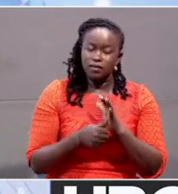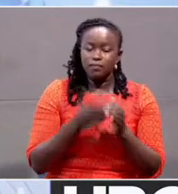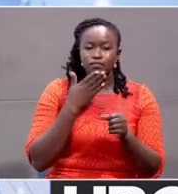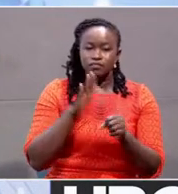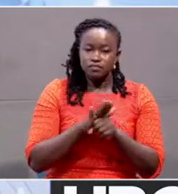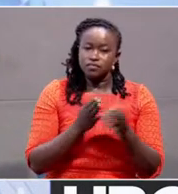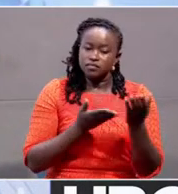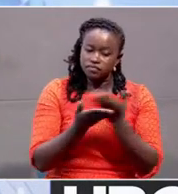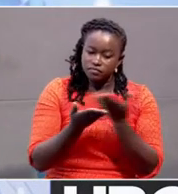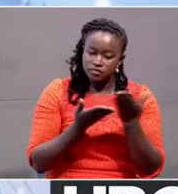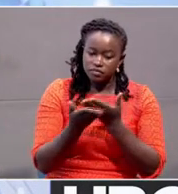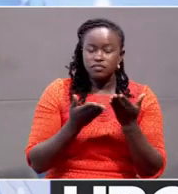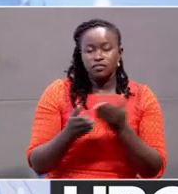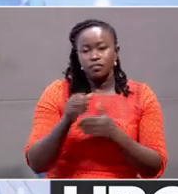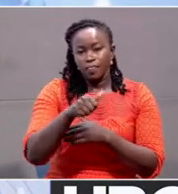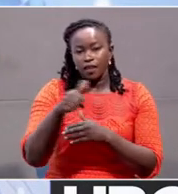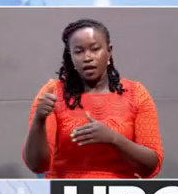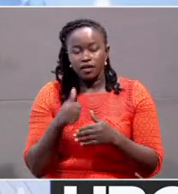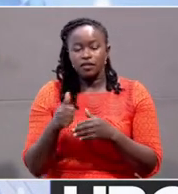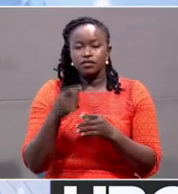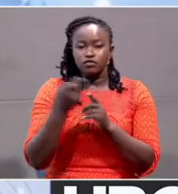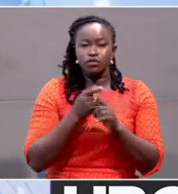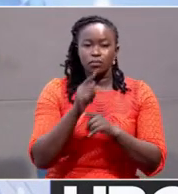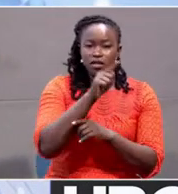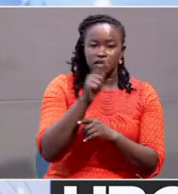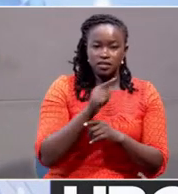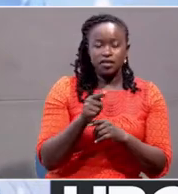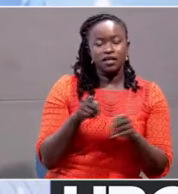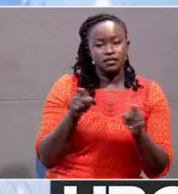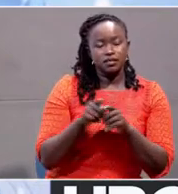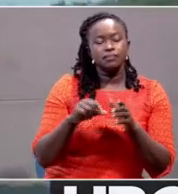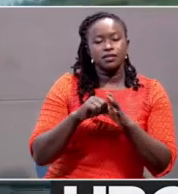pledged to engage her counterparts from Tanzania over the same.